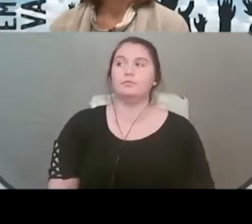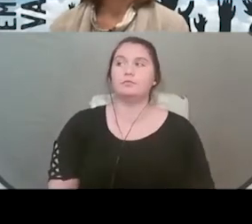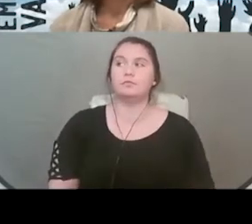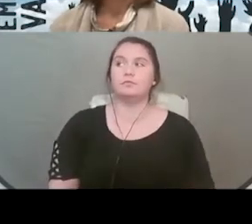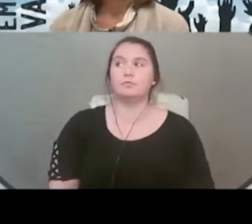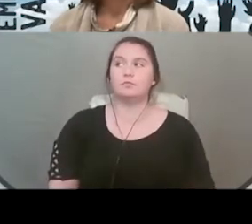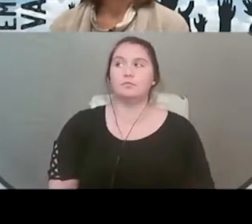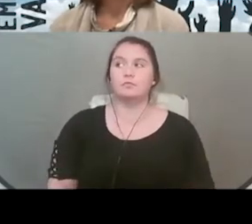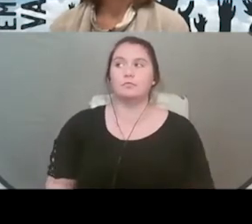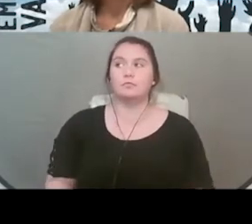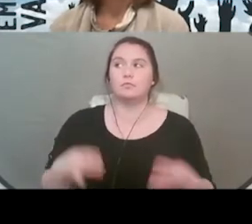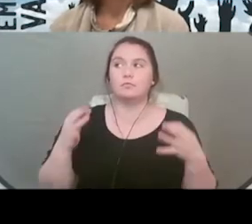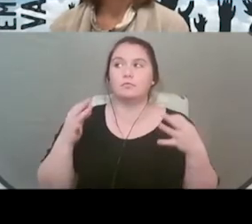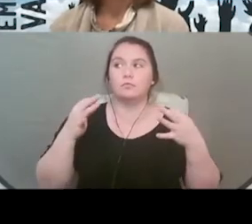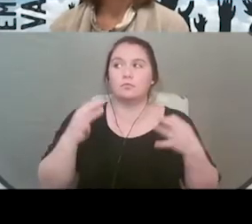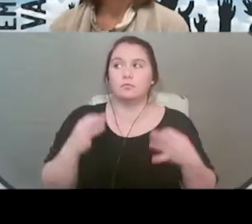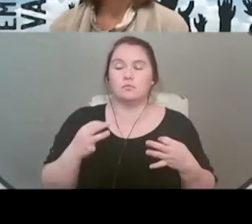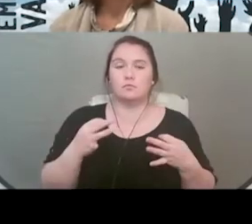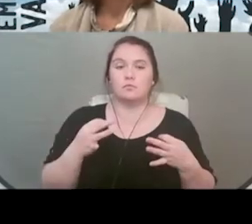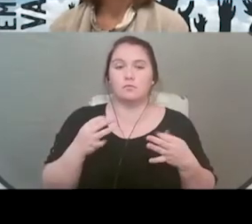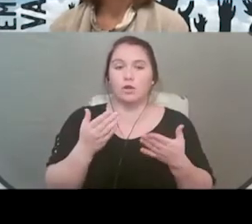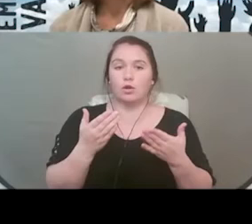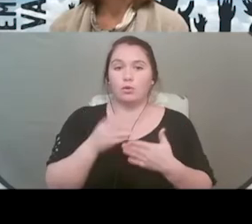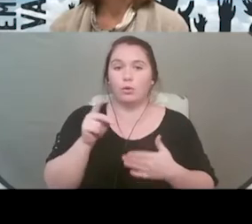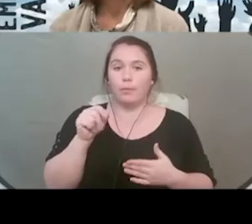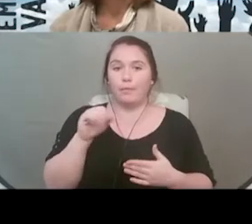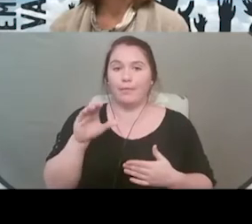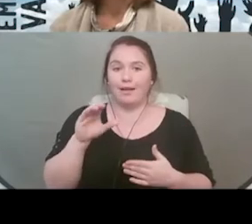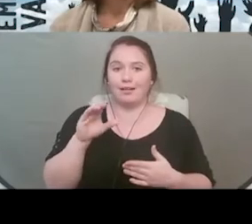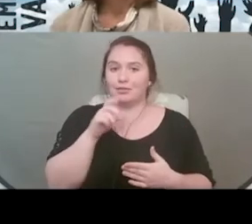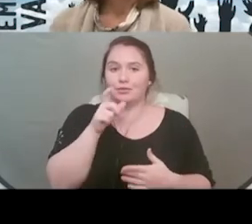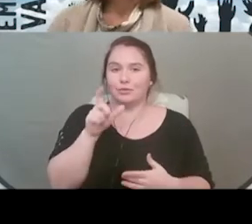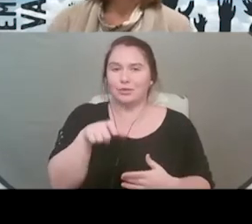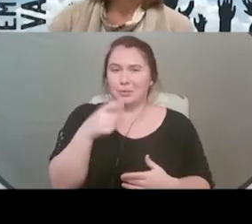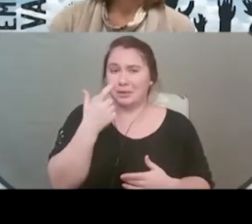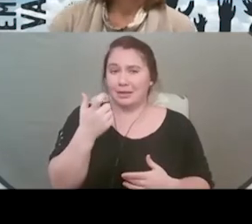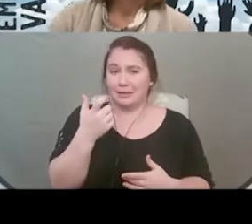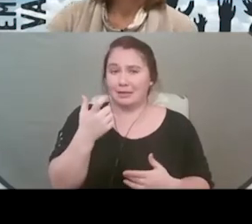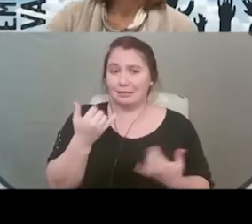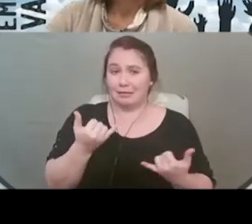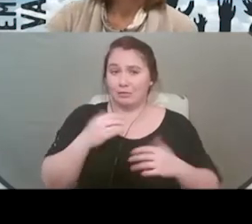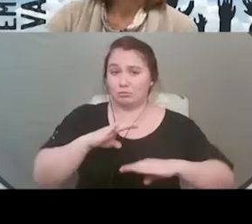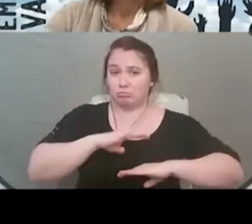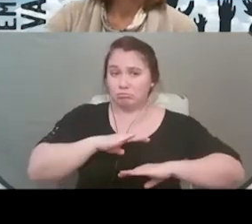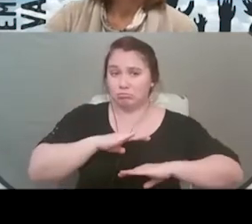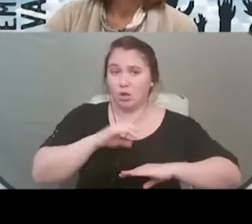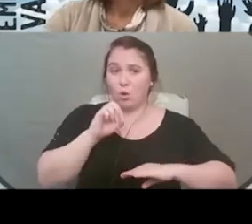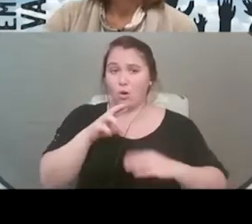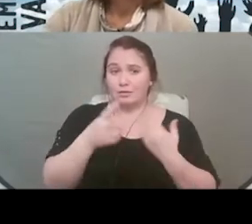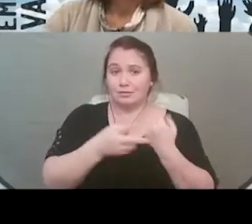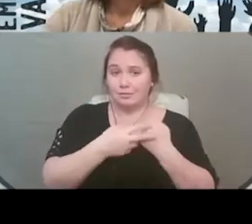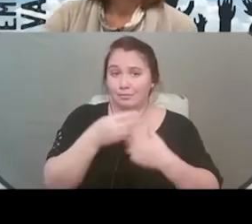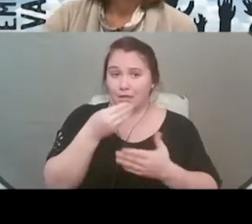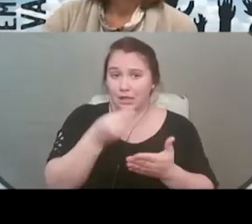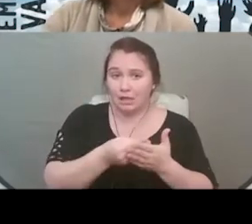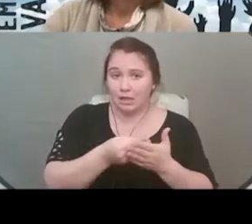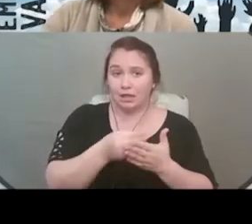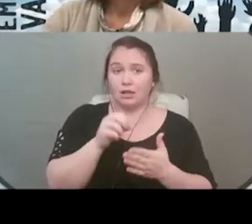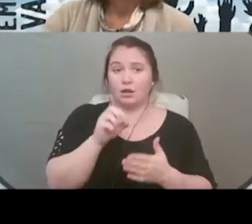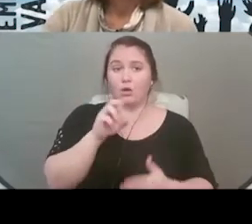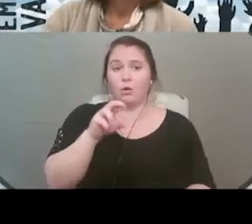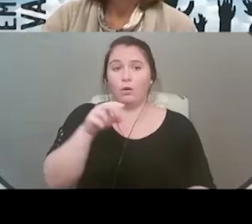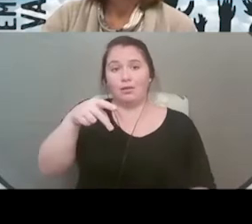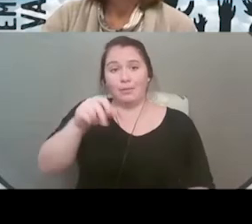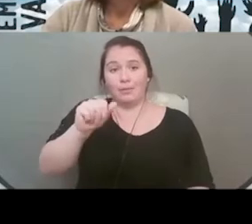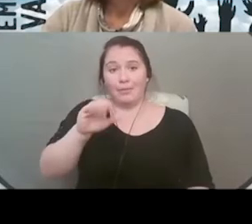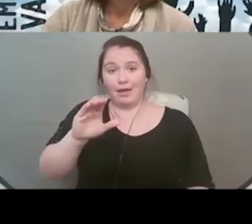new pack just because the one we have is fine, or just kind of it's fine and it saves money? And would the existing